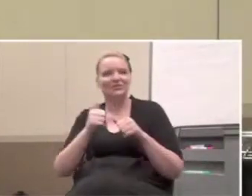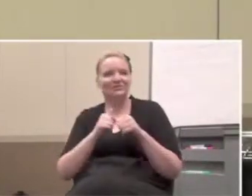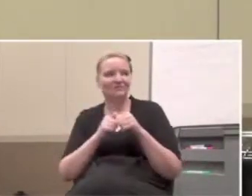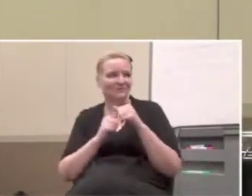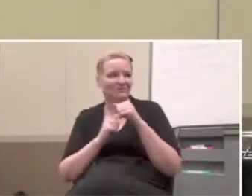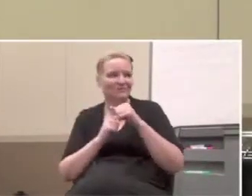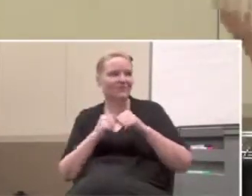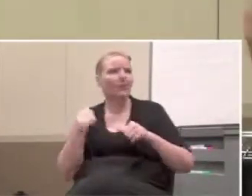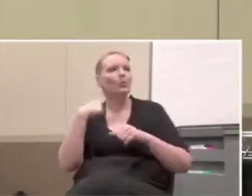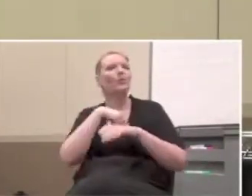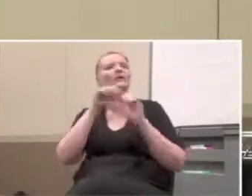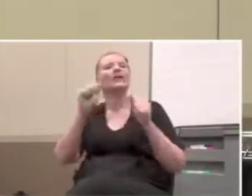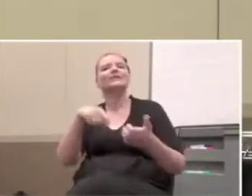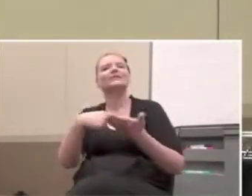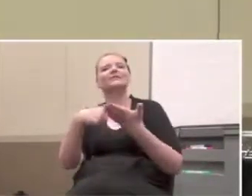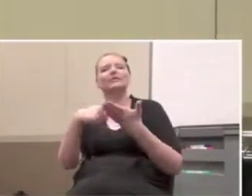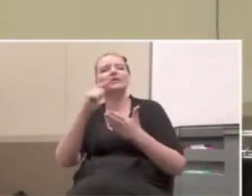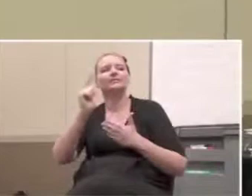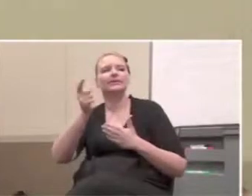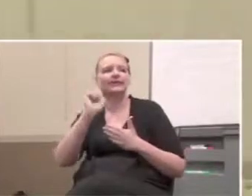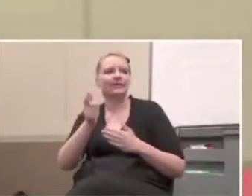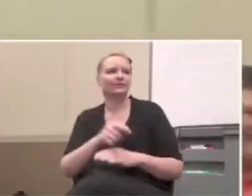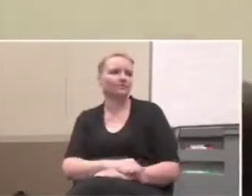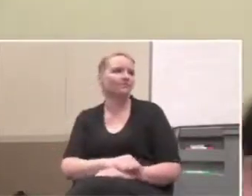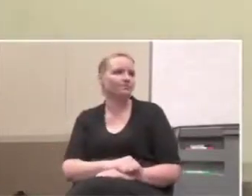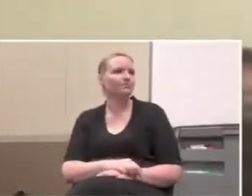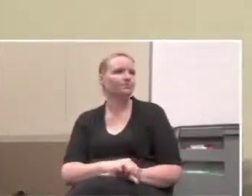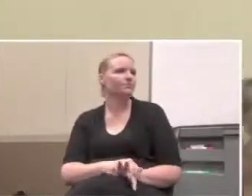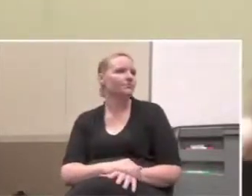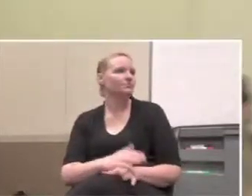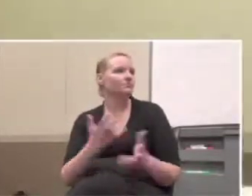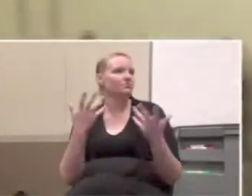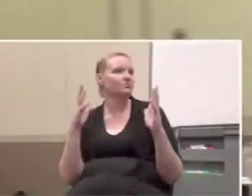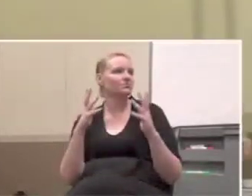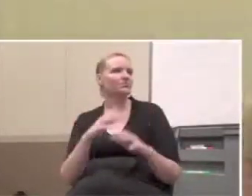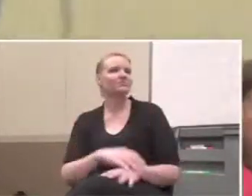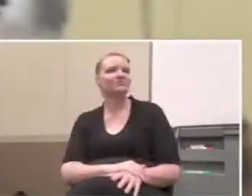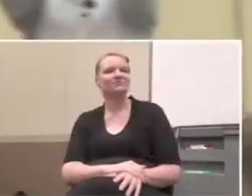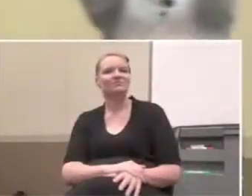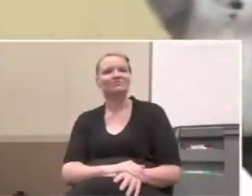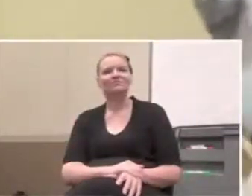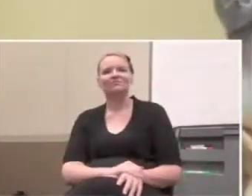And then we can further discuss this later on, so that was our